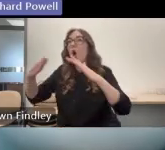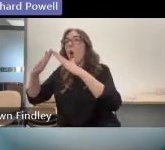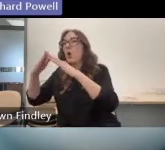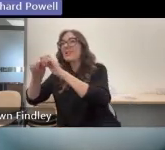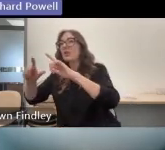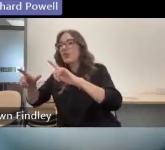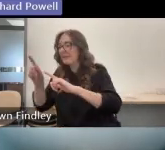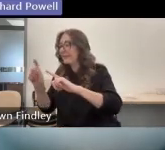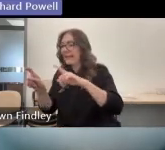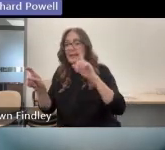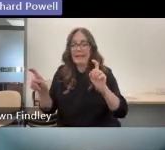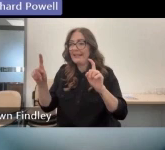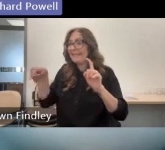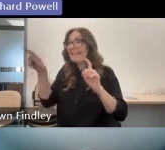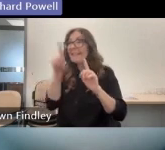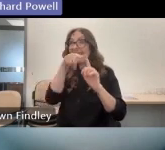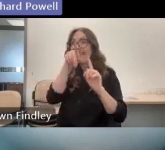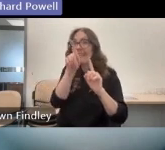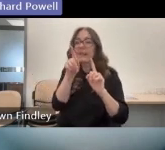next,